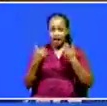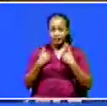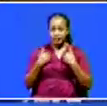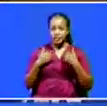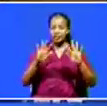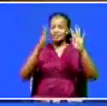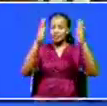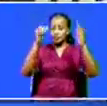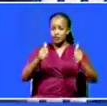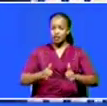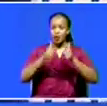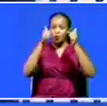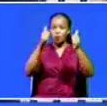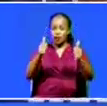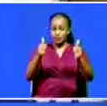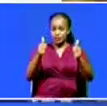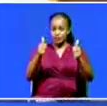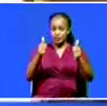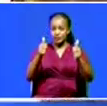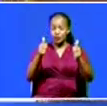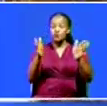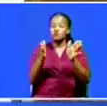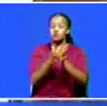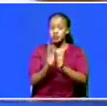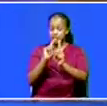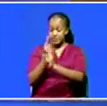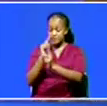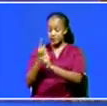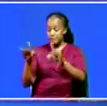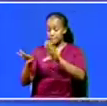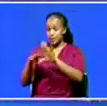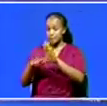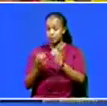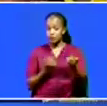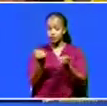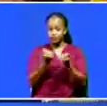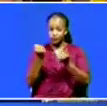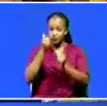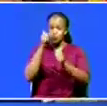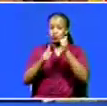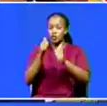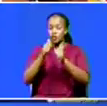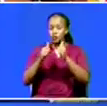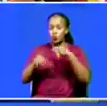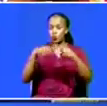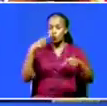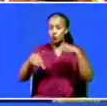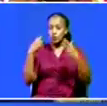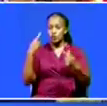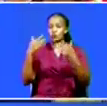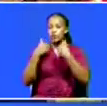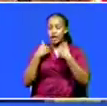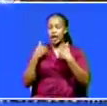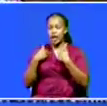Motorsport Awards Gala, along with rally personalities who highlighted the past season. Among the stars of the day was Baldev Chagar